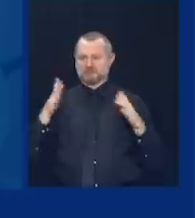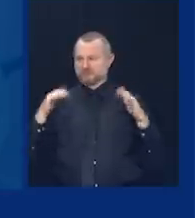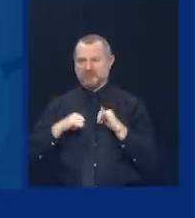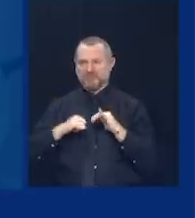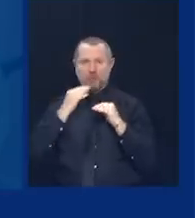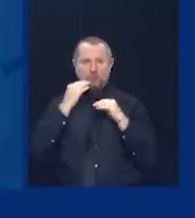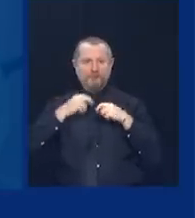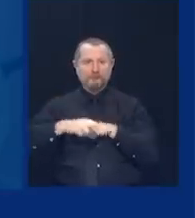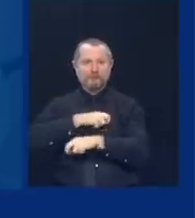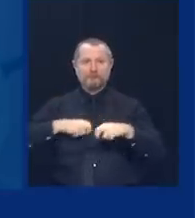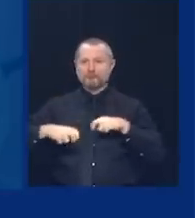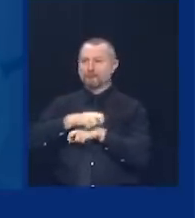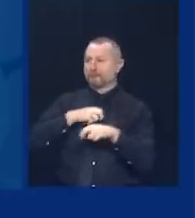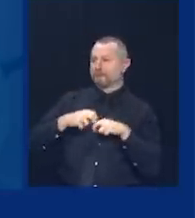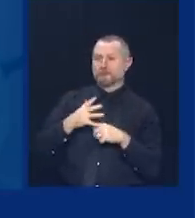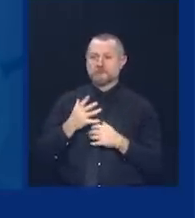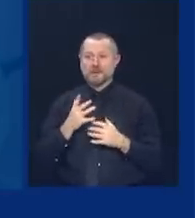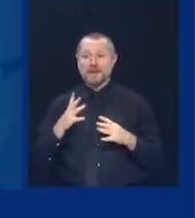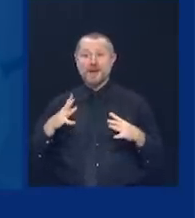Holidays,